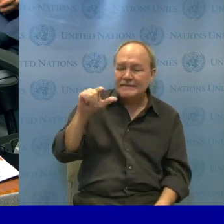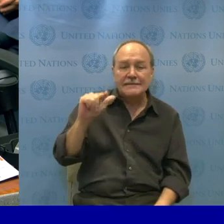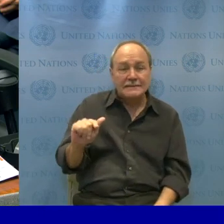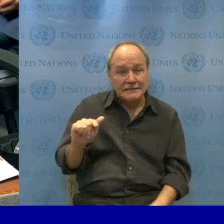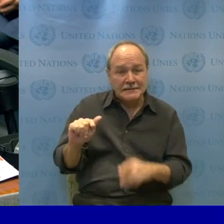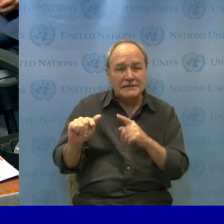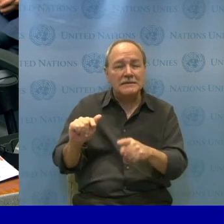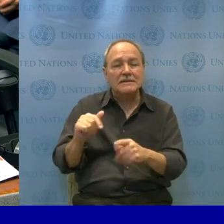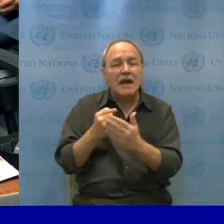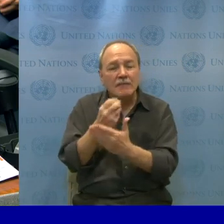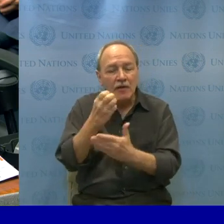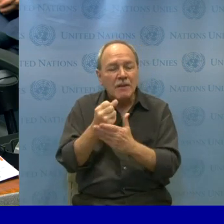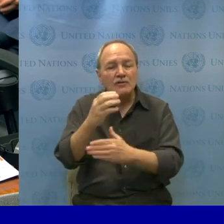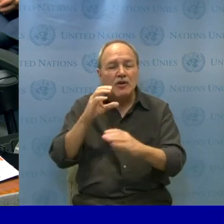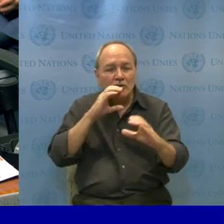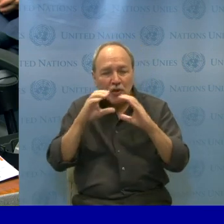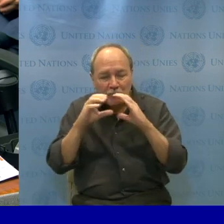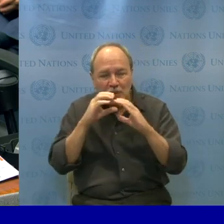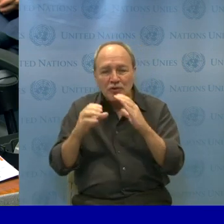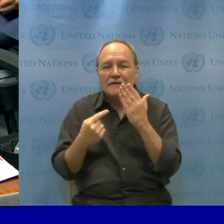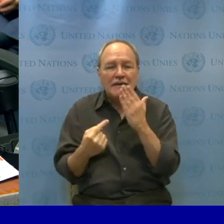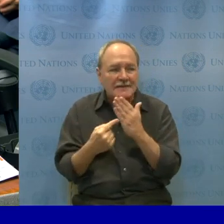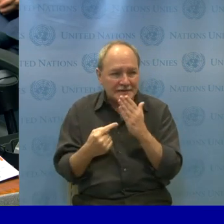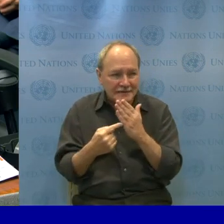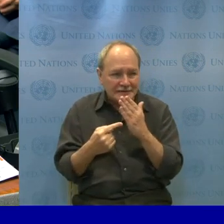of technological kits, which are